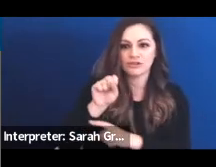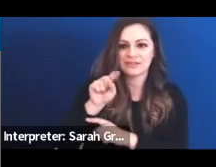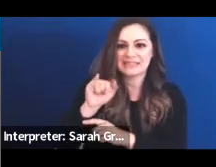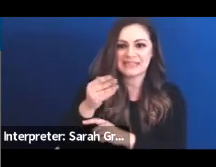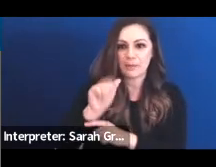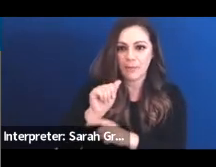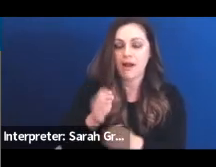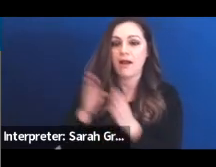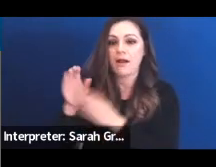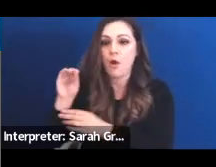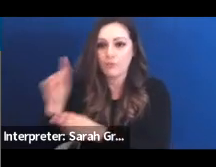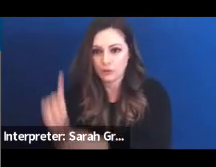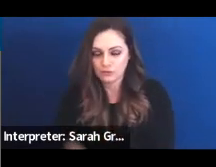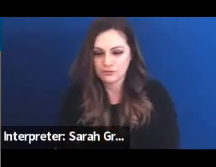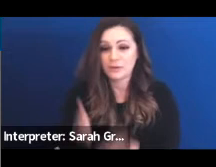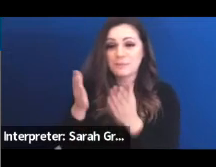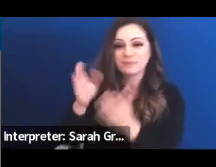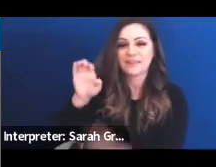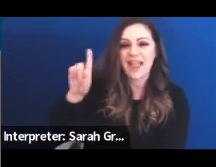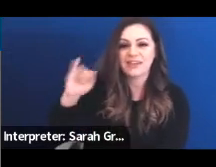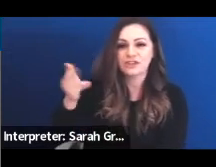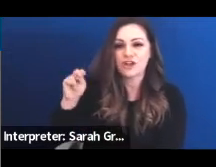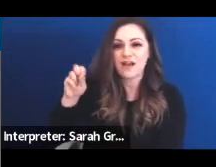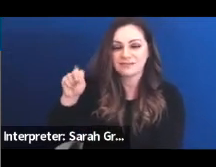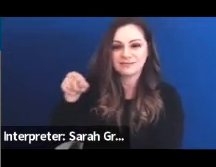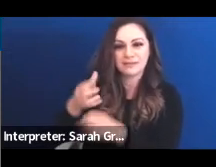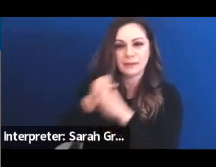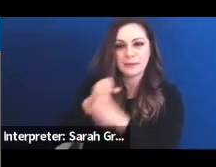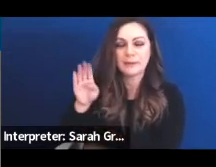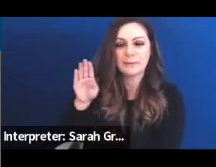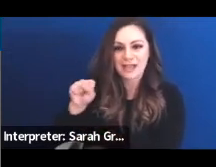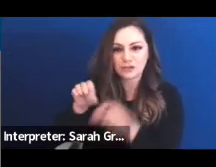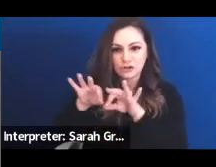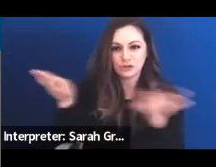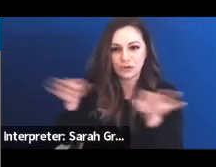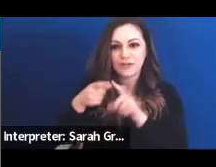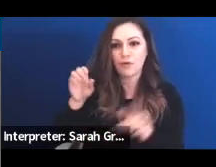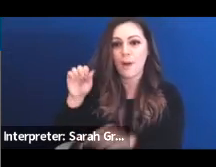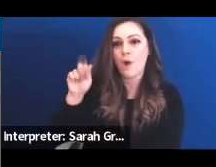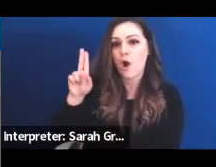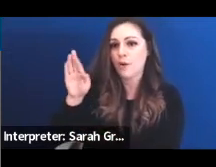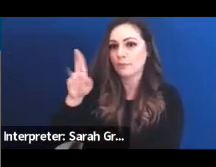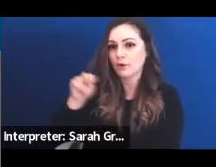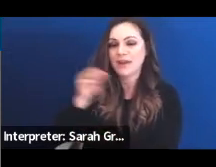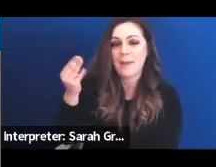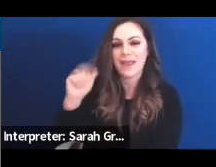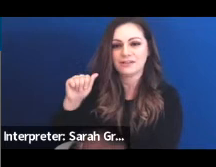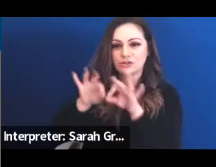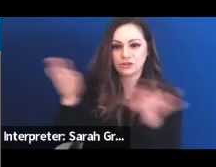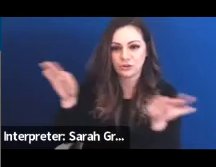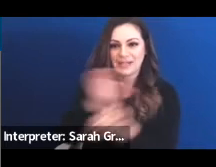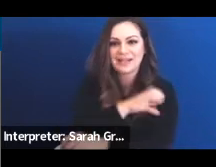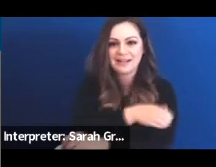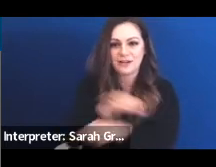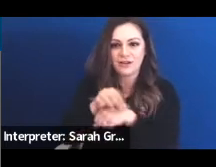Ed Johnson attained a bachelor's degree from Auburn University and a master's degree in clinical counseling from the